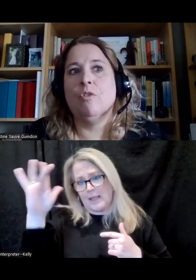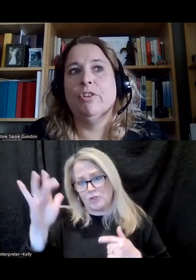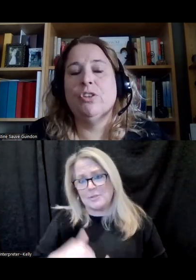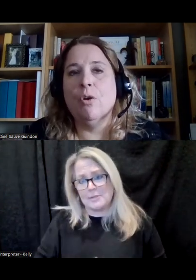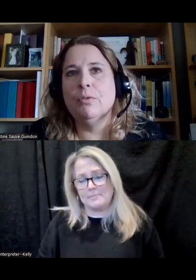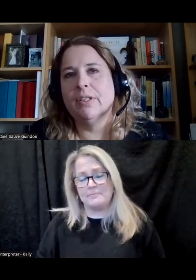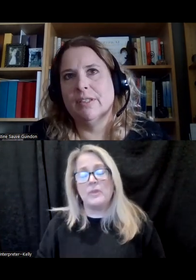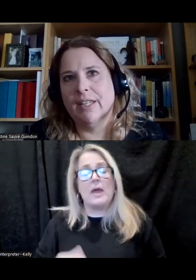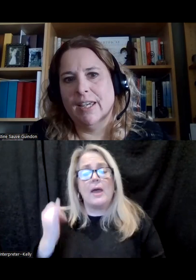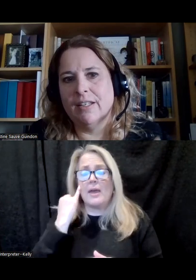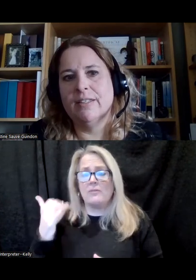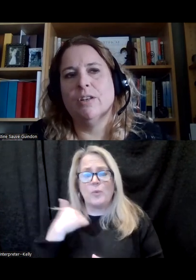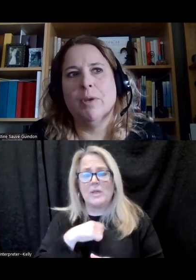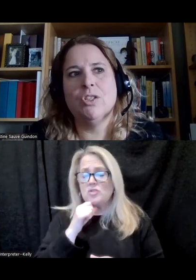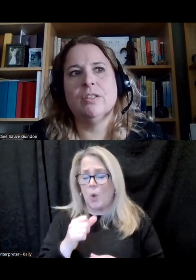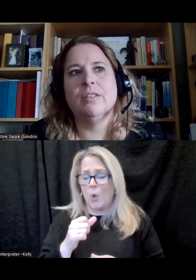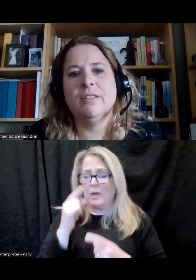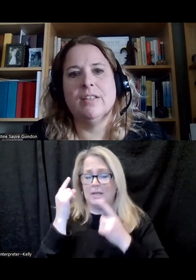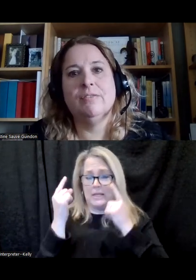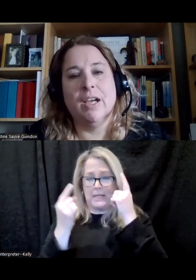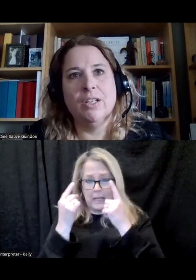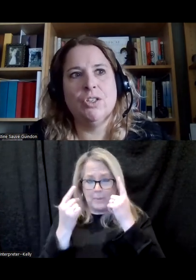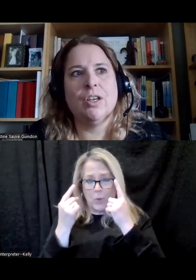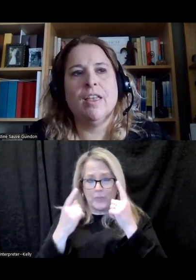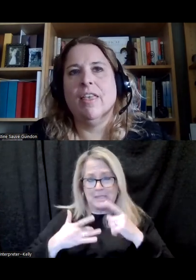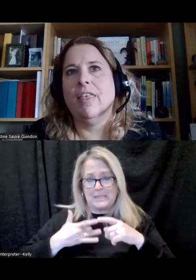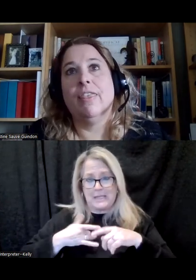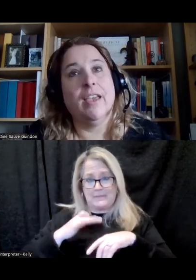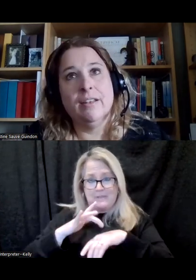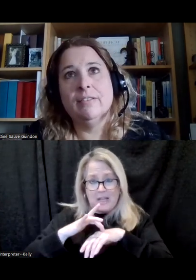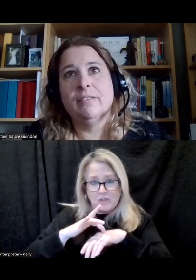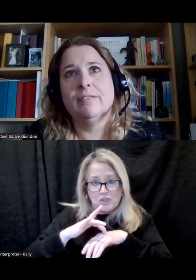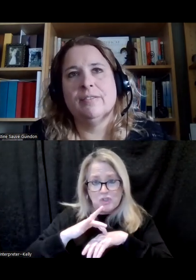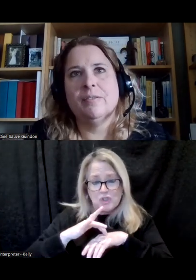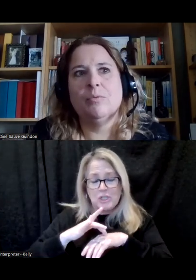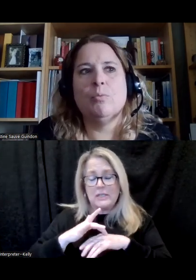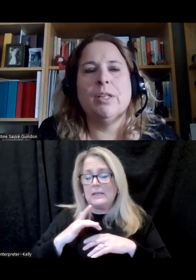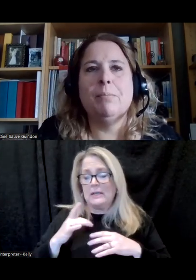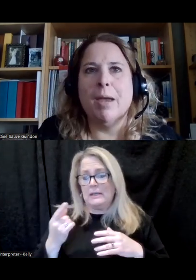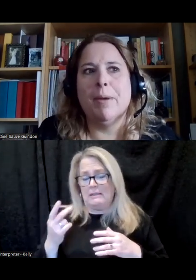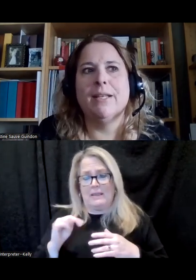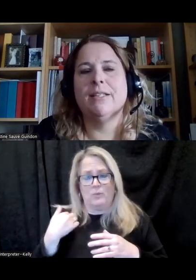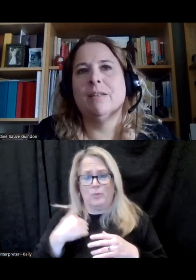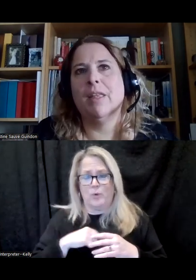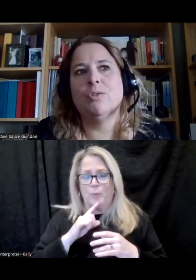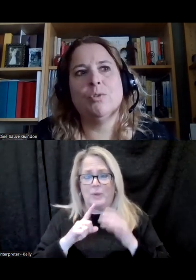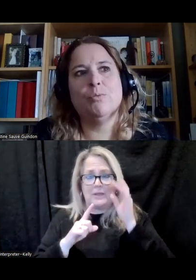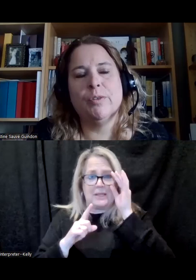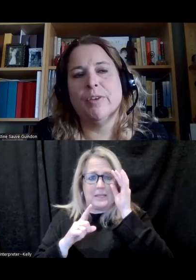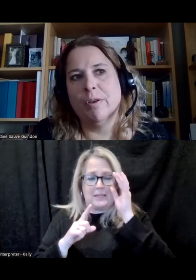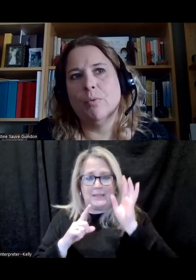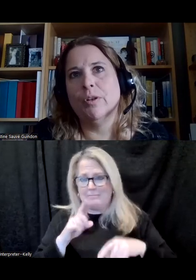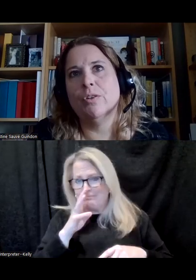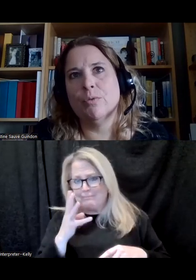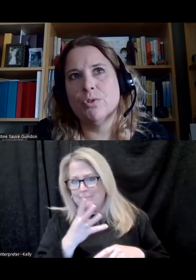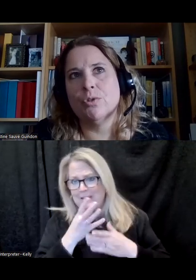So if we don't take in consideration the sense of touch, then we're really bypassing something that's